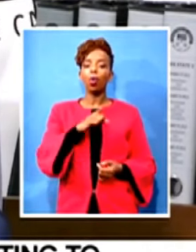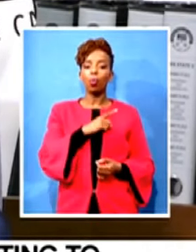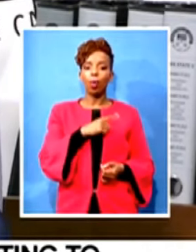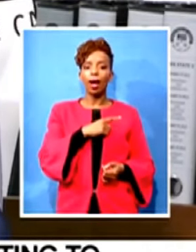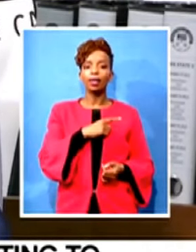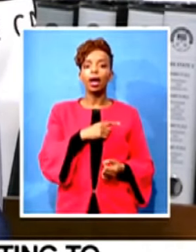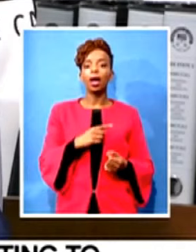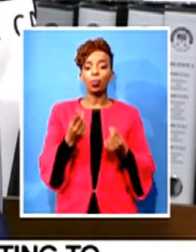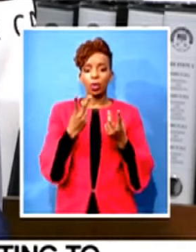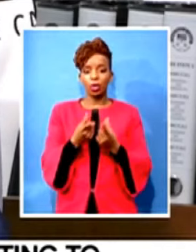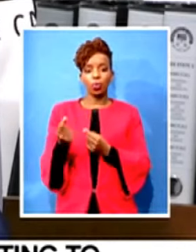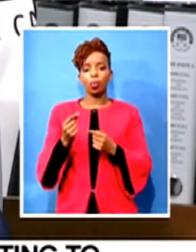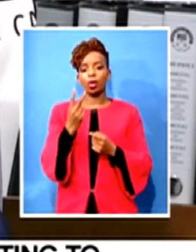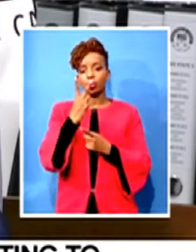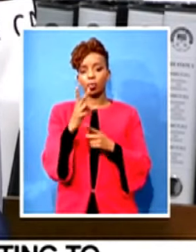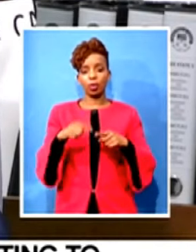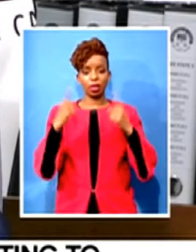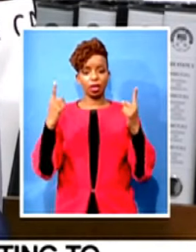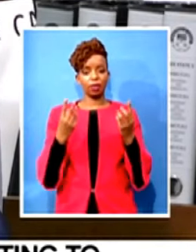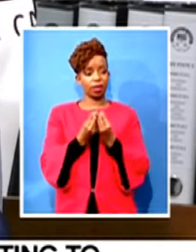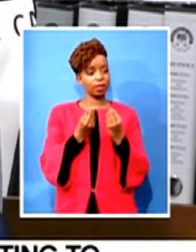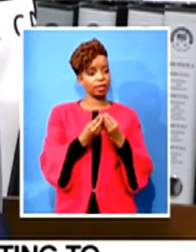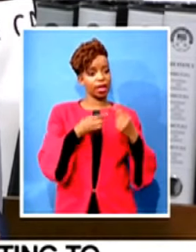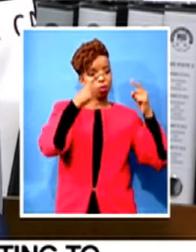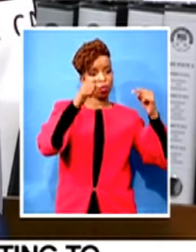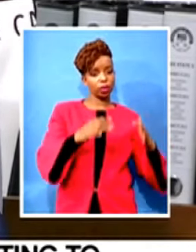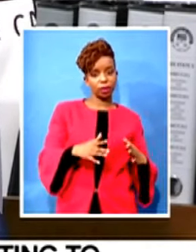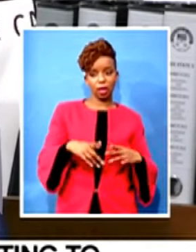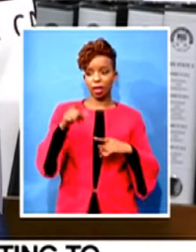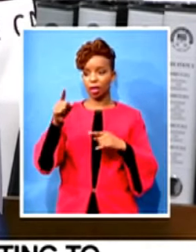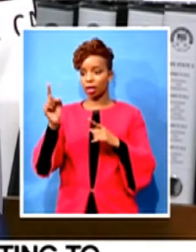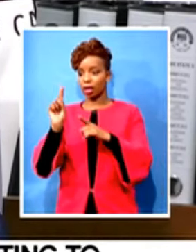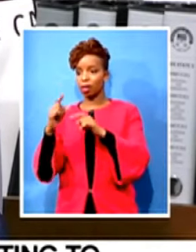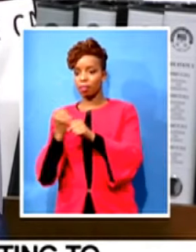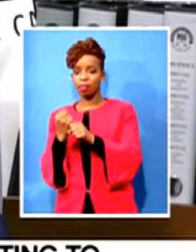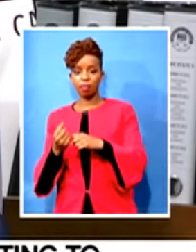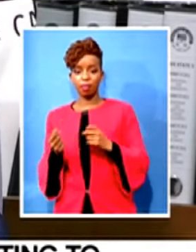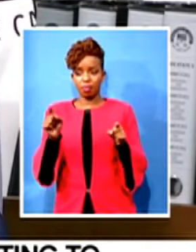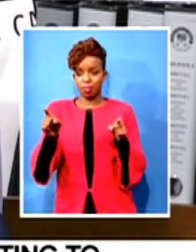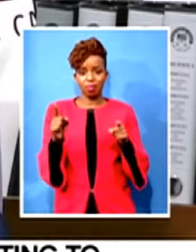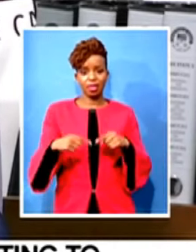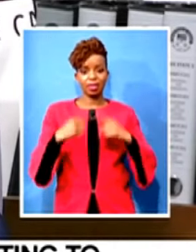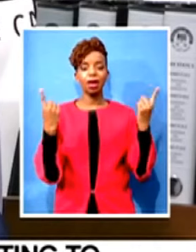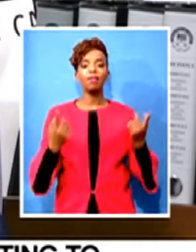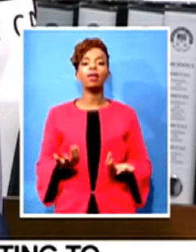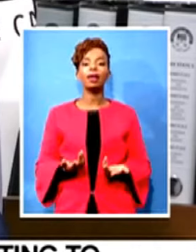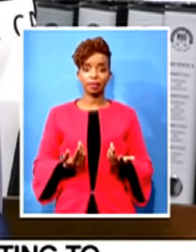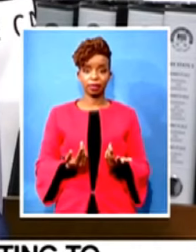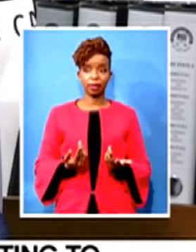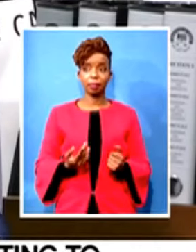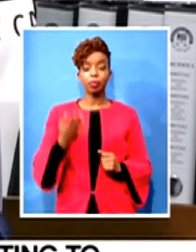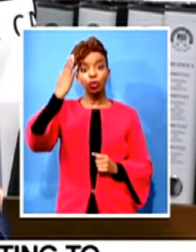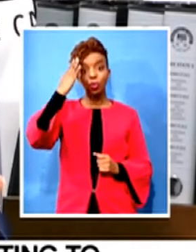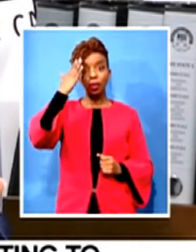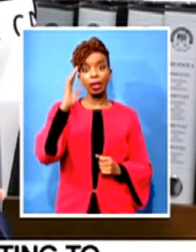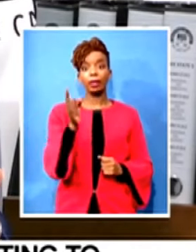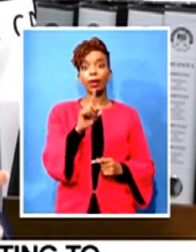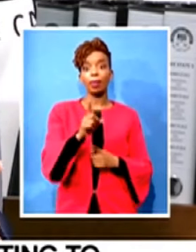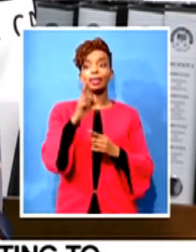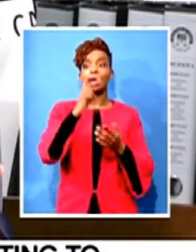We know of projects in Gauteng whereby they were community-led. People were asked to go